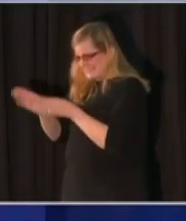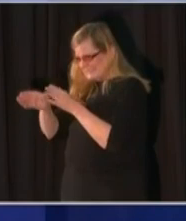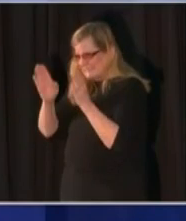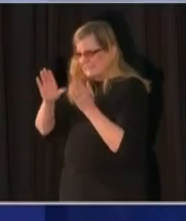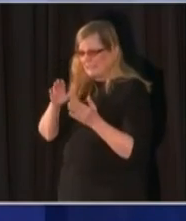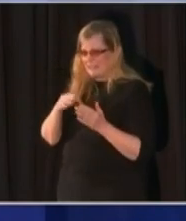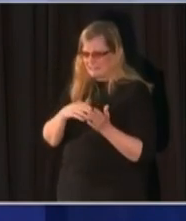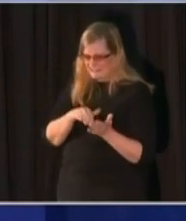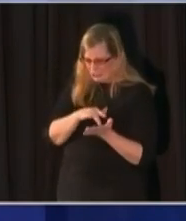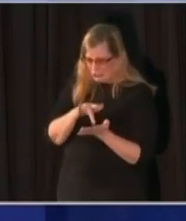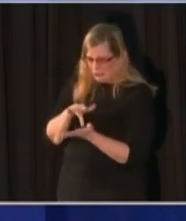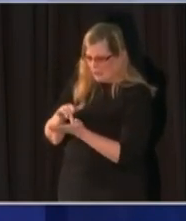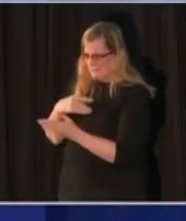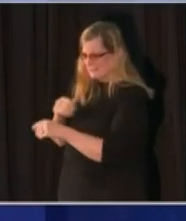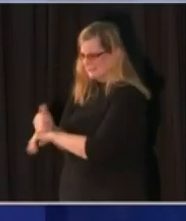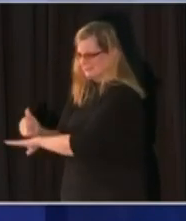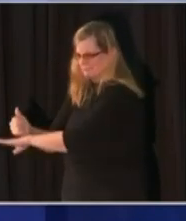So